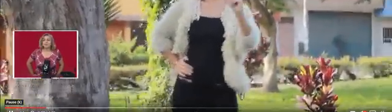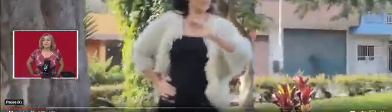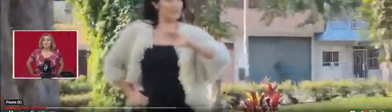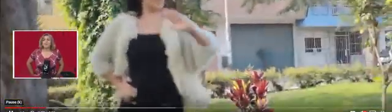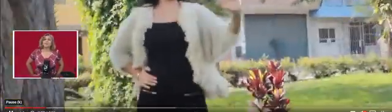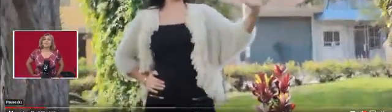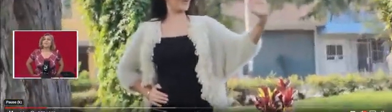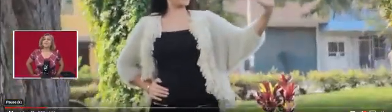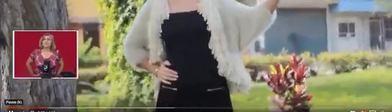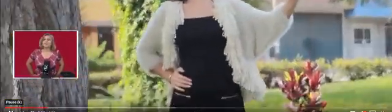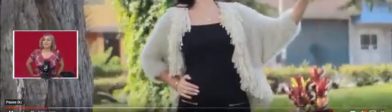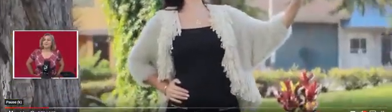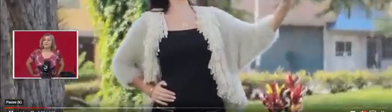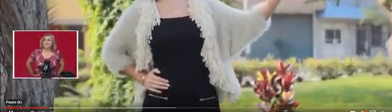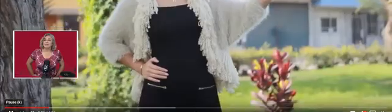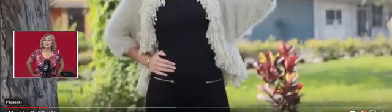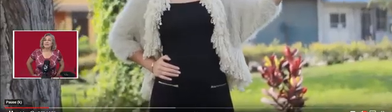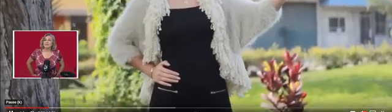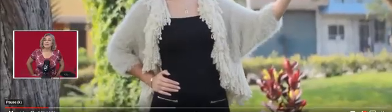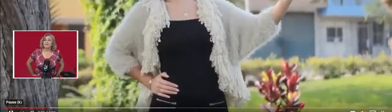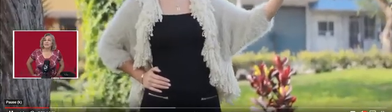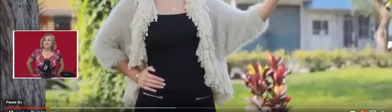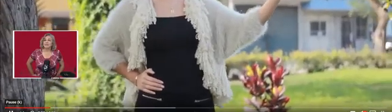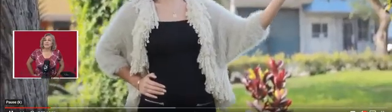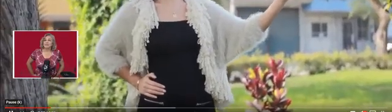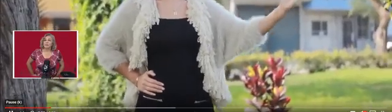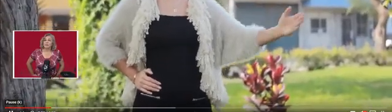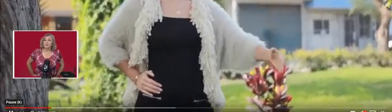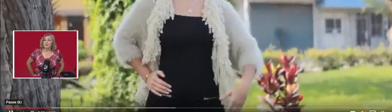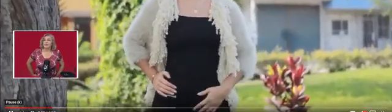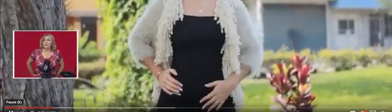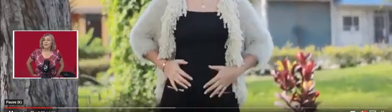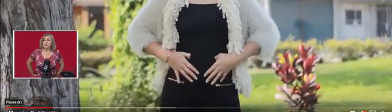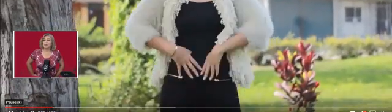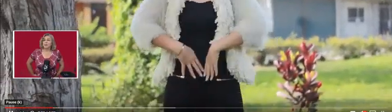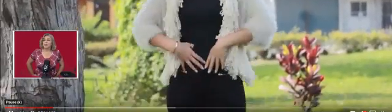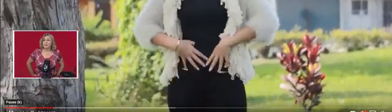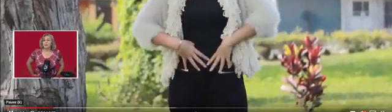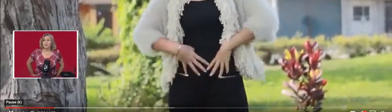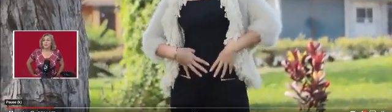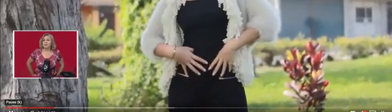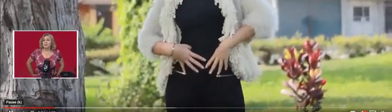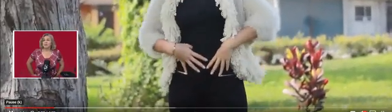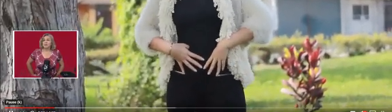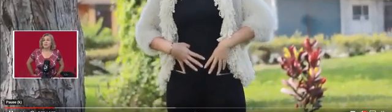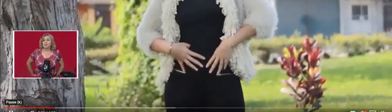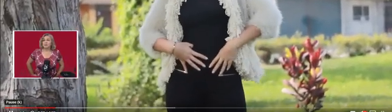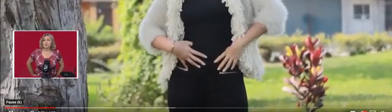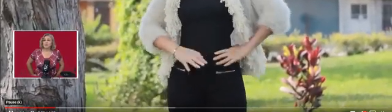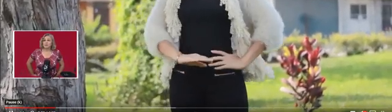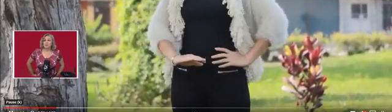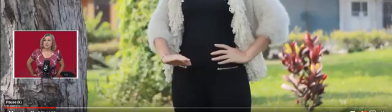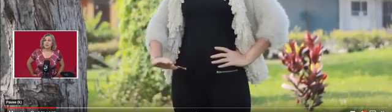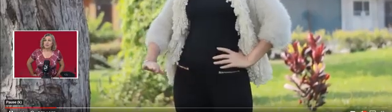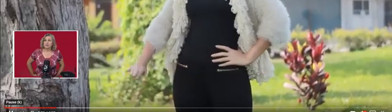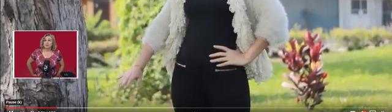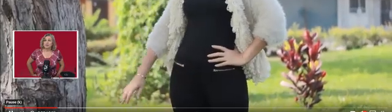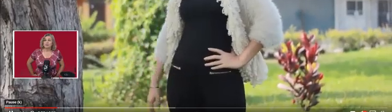the sale of the business Corona that was se sold. había quedado en el país. That was